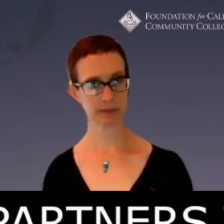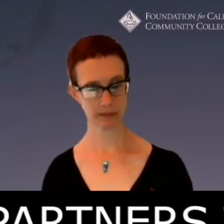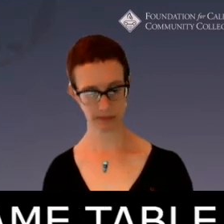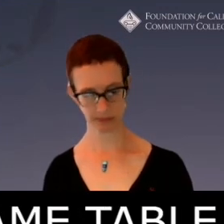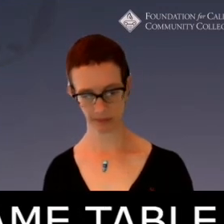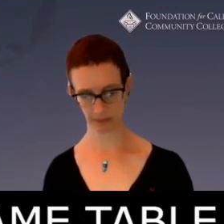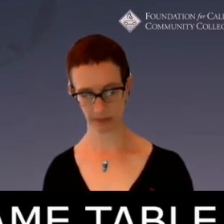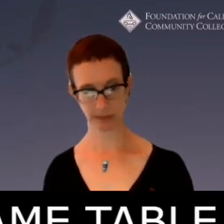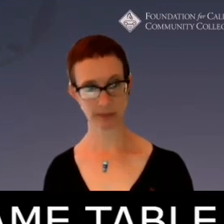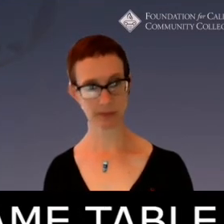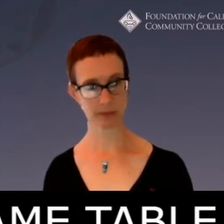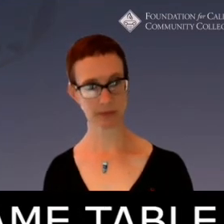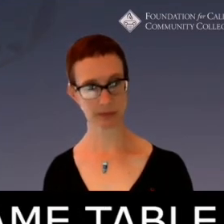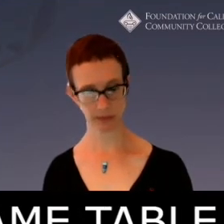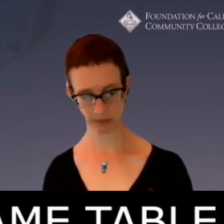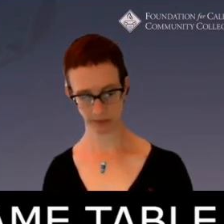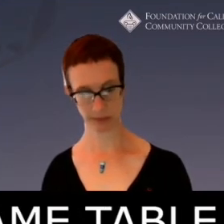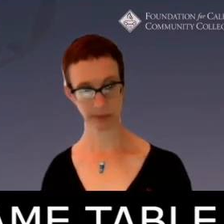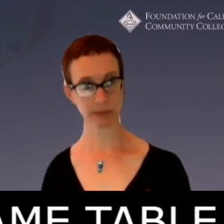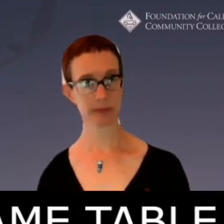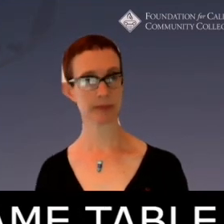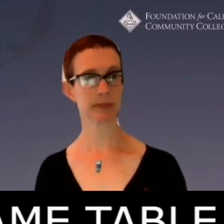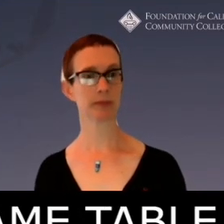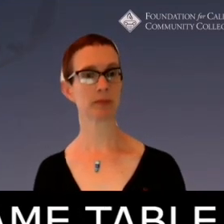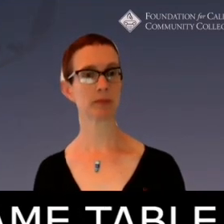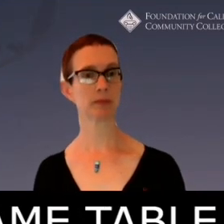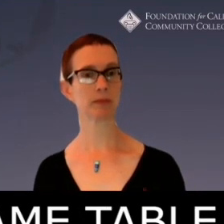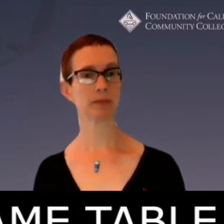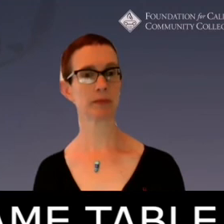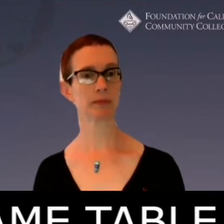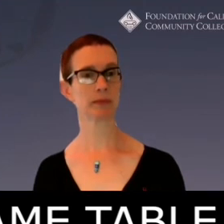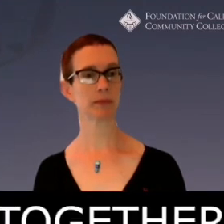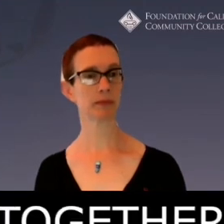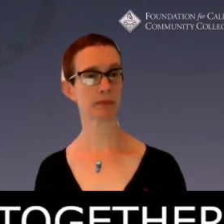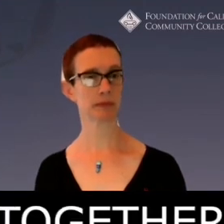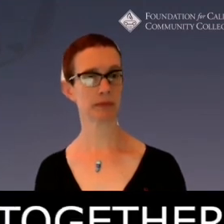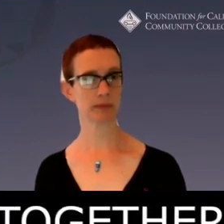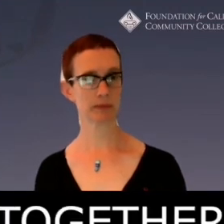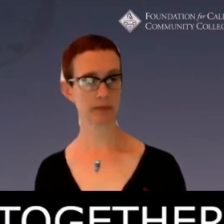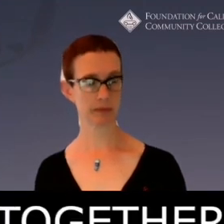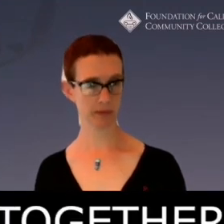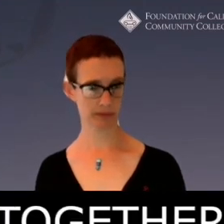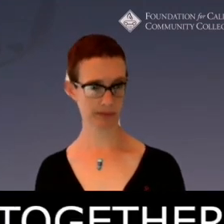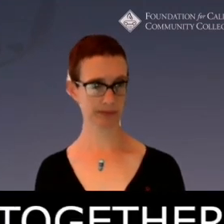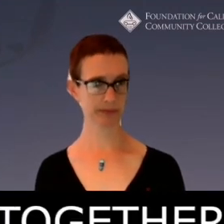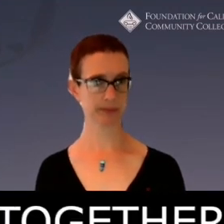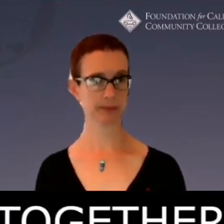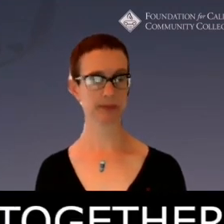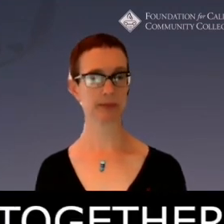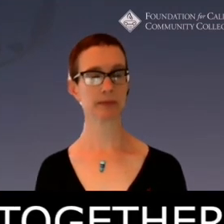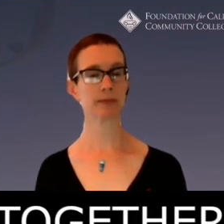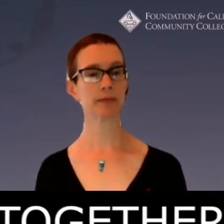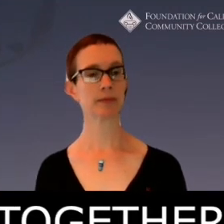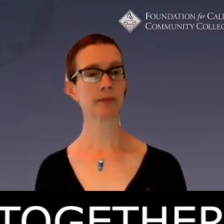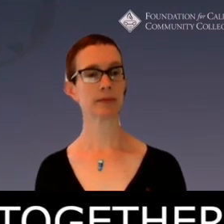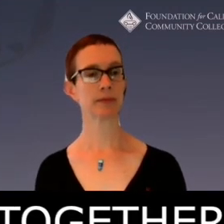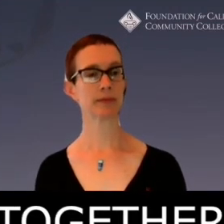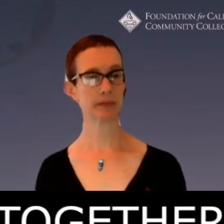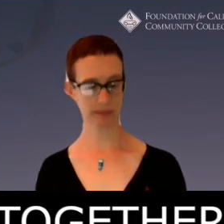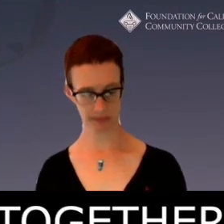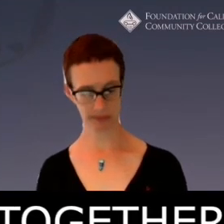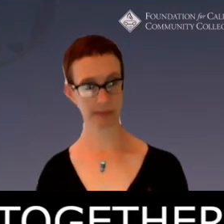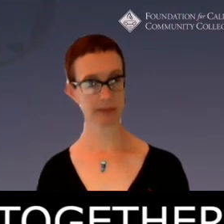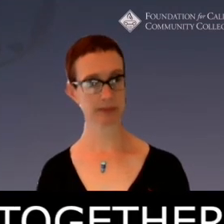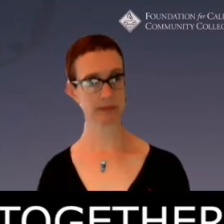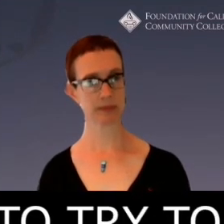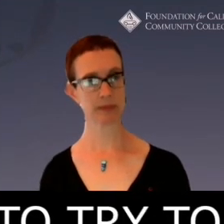on these issues together. So it really is an advantage to try to